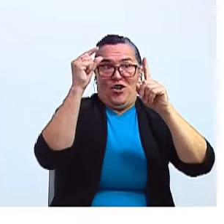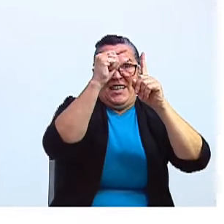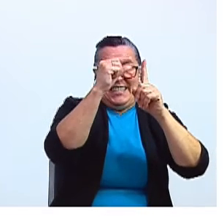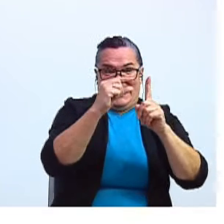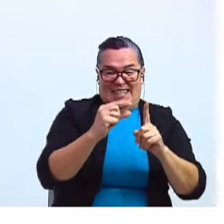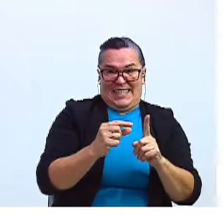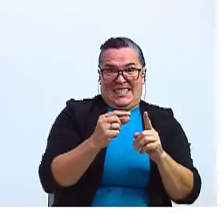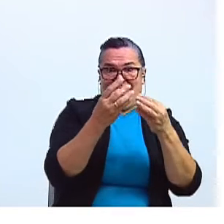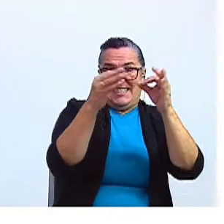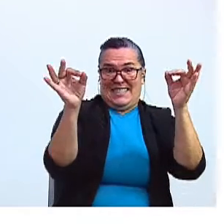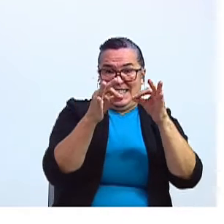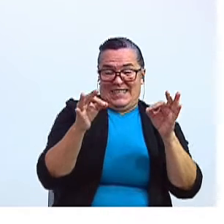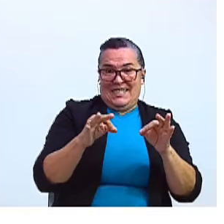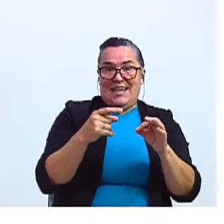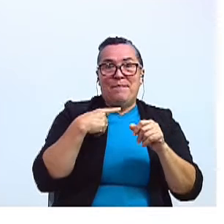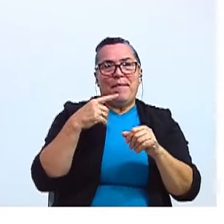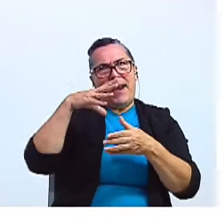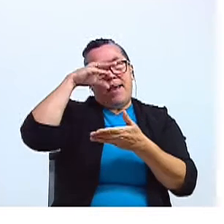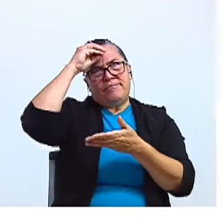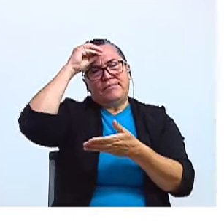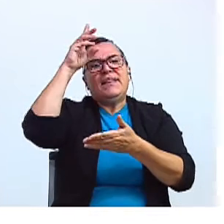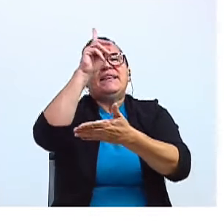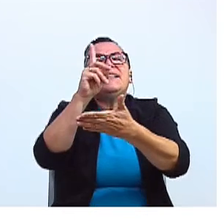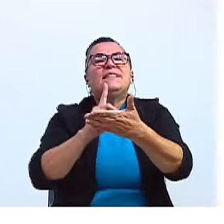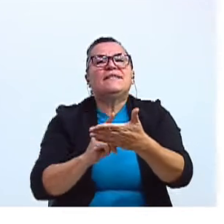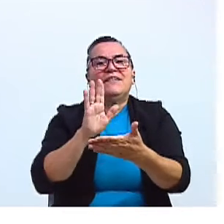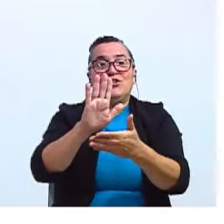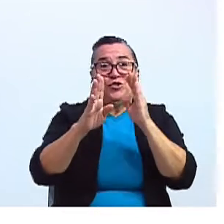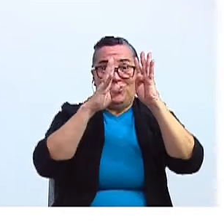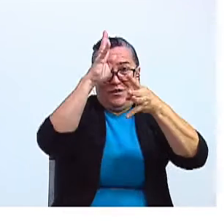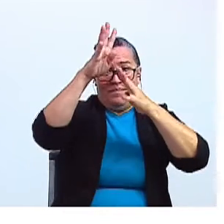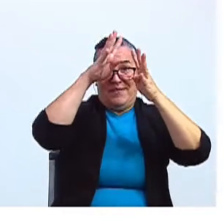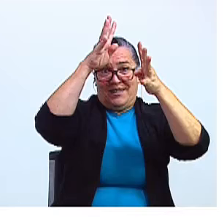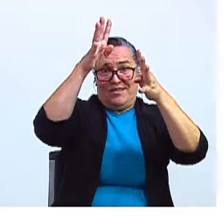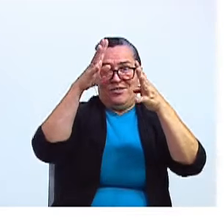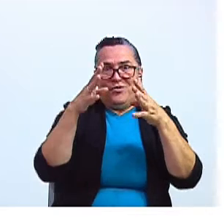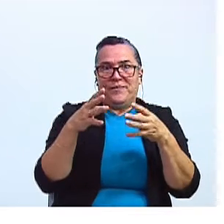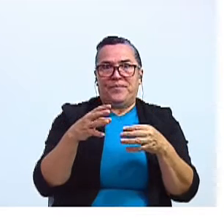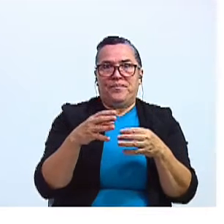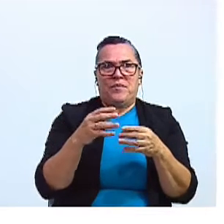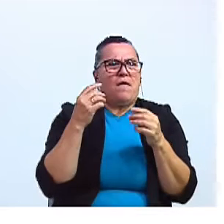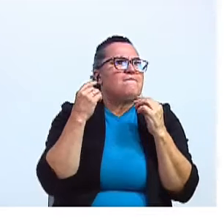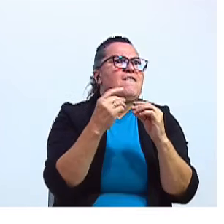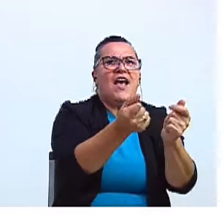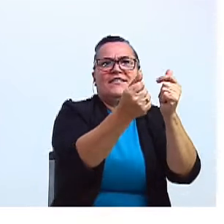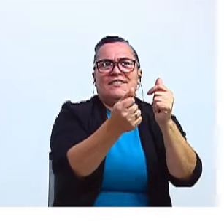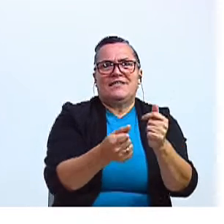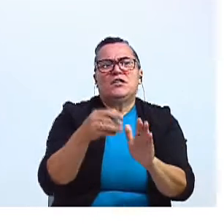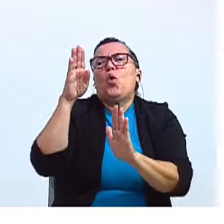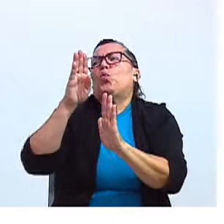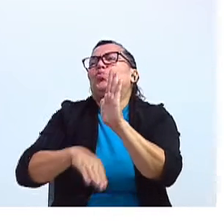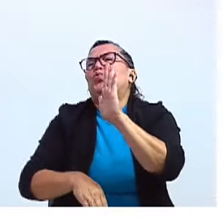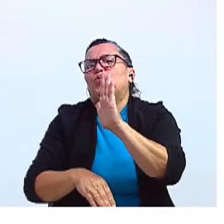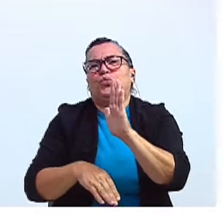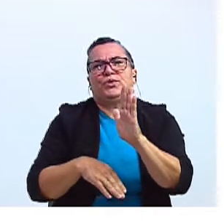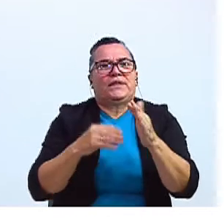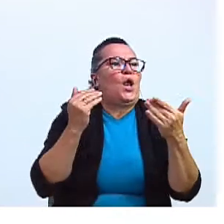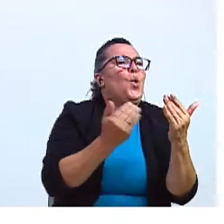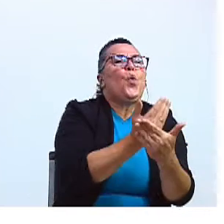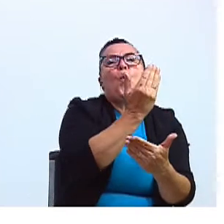going to learn today to describe your invention. The fastest, the cheapest,